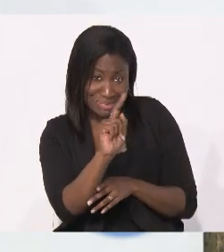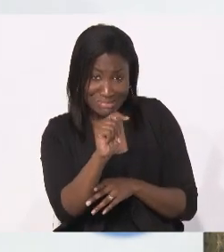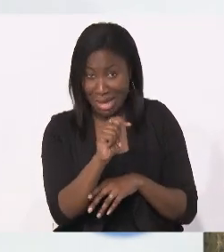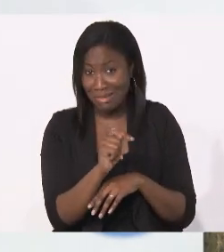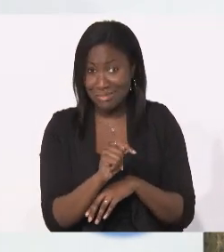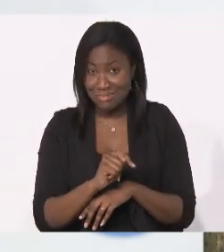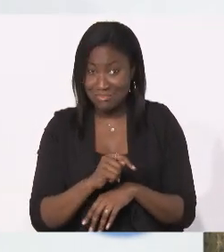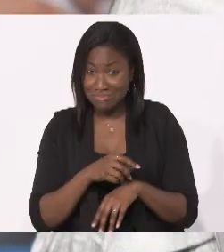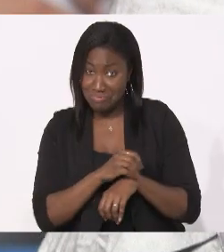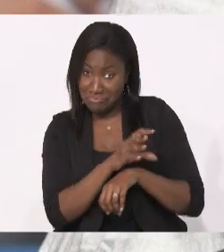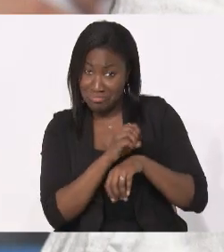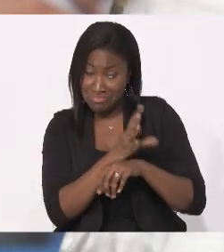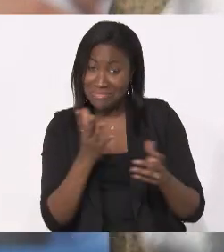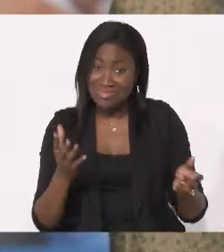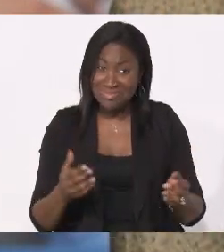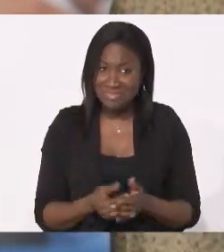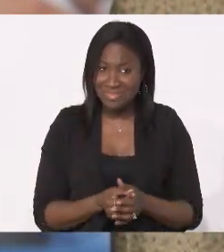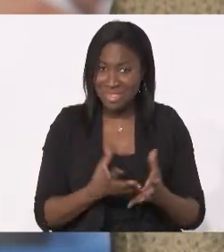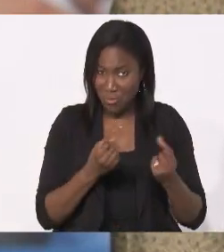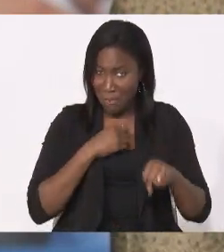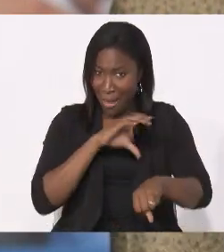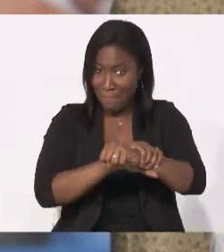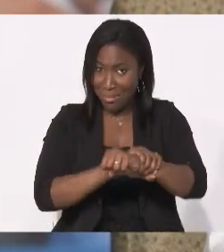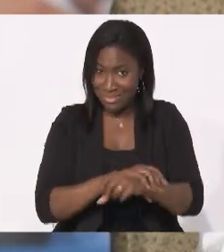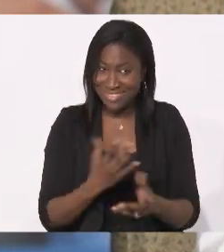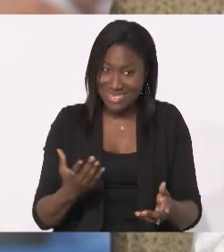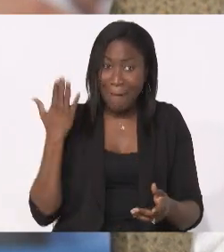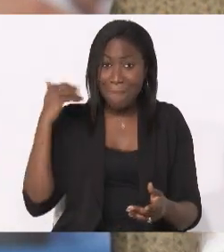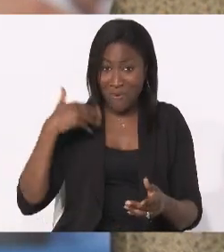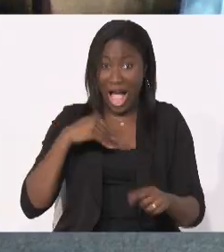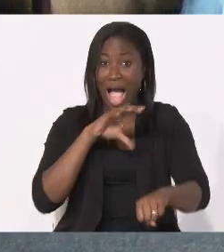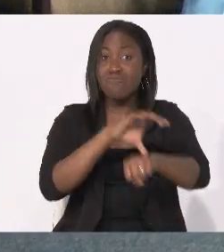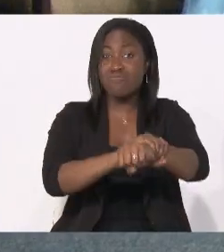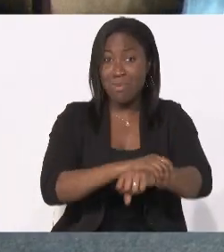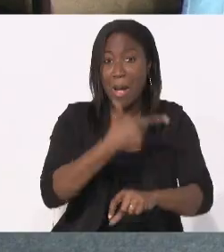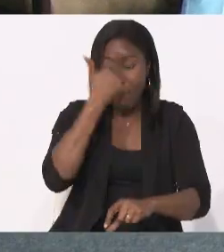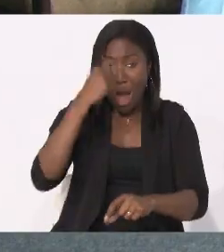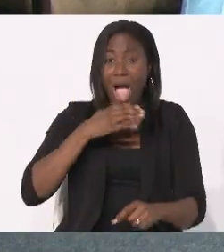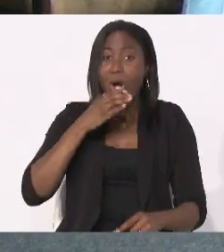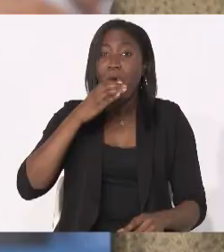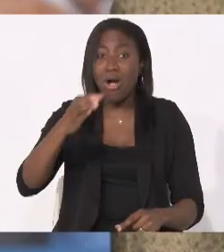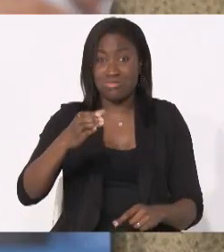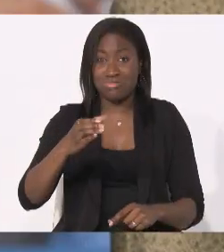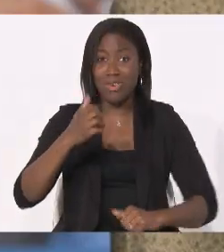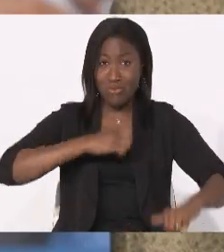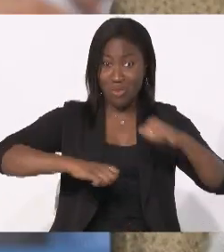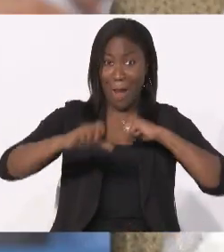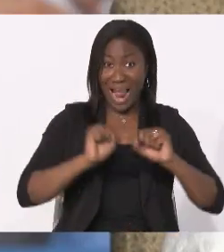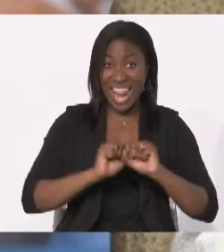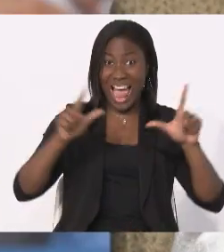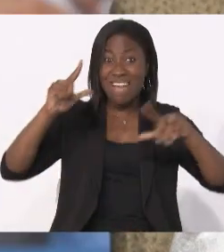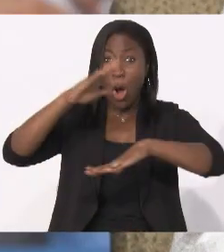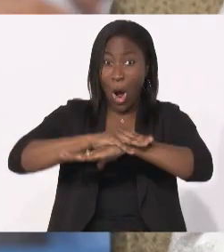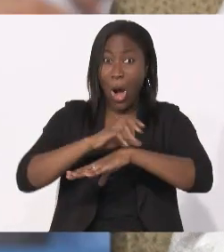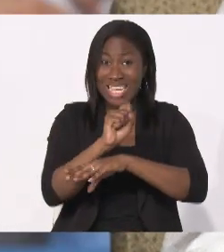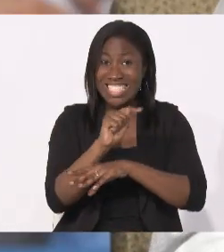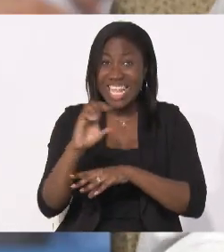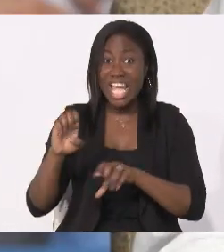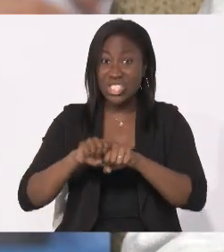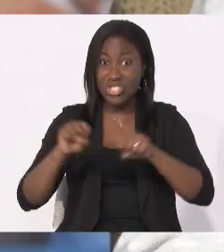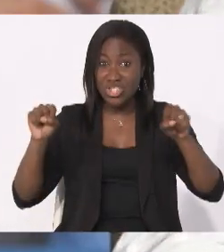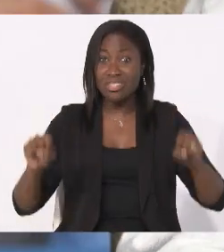there, at time, an actor get locked up on stage. I was just about to mention that. On stage. I was just about to mention that. Mid-play.